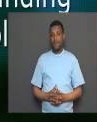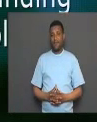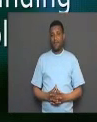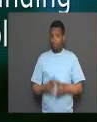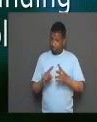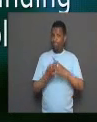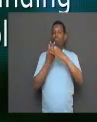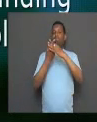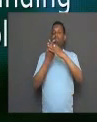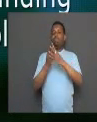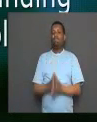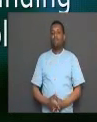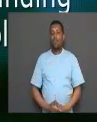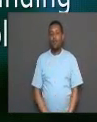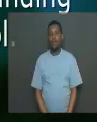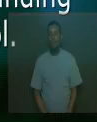Begin.